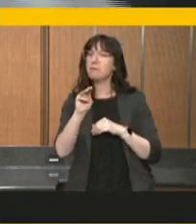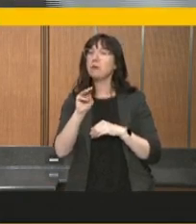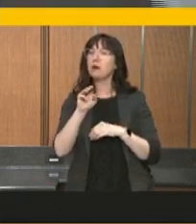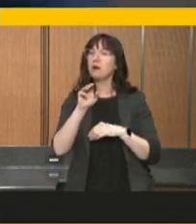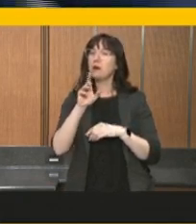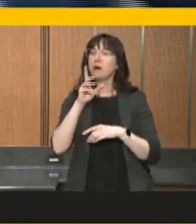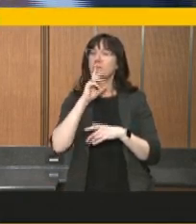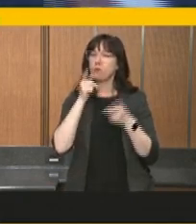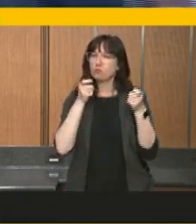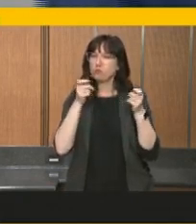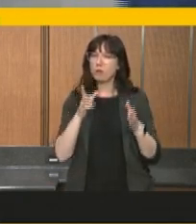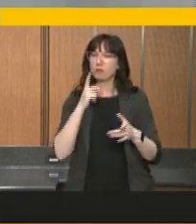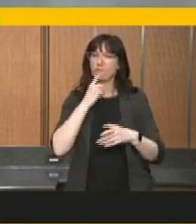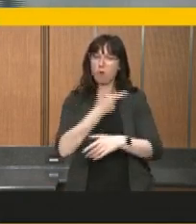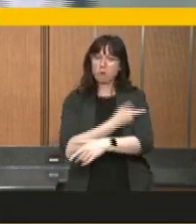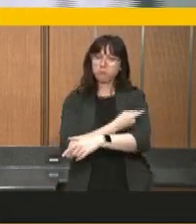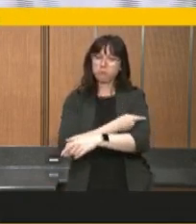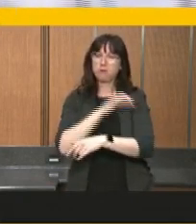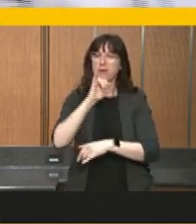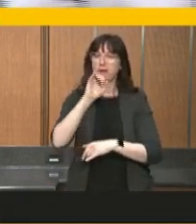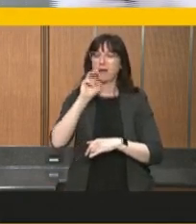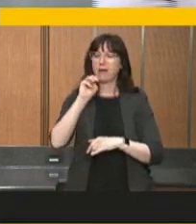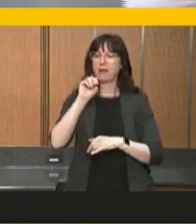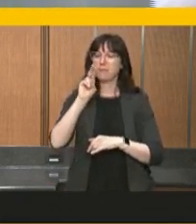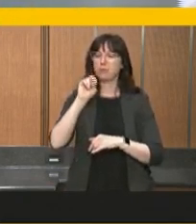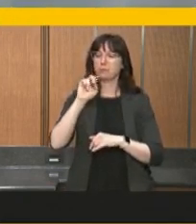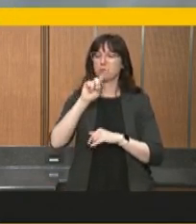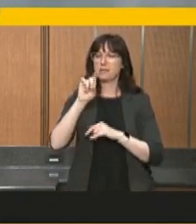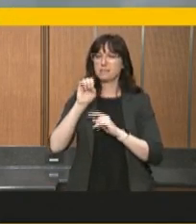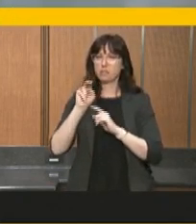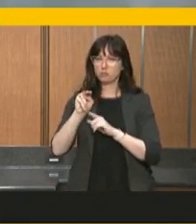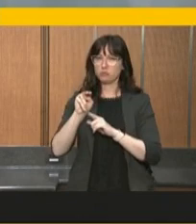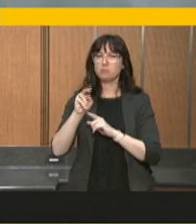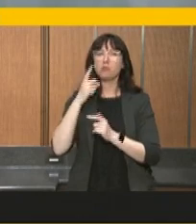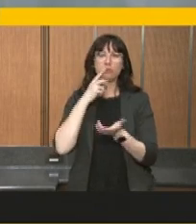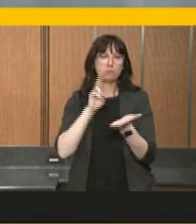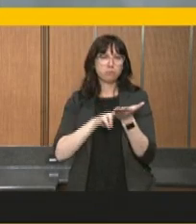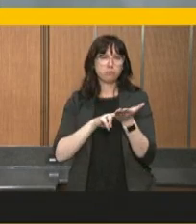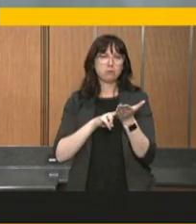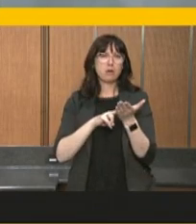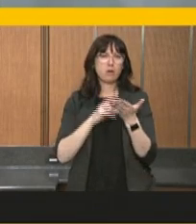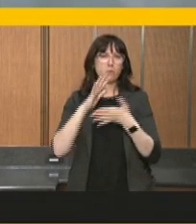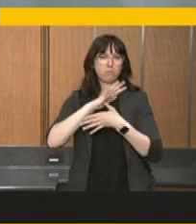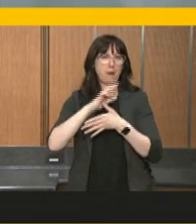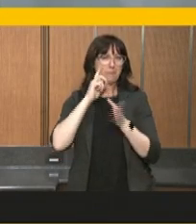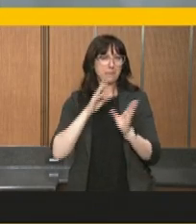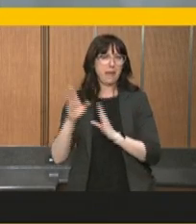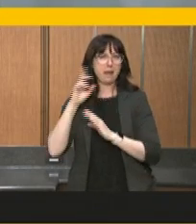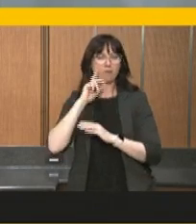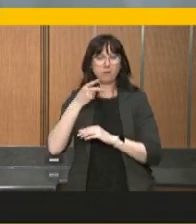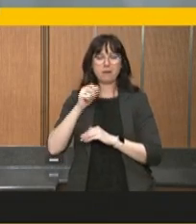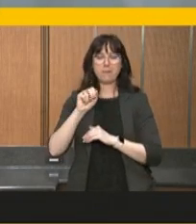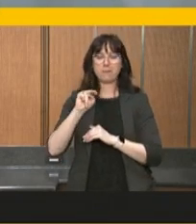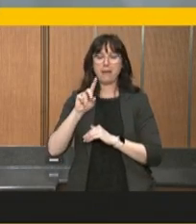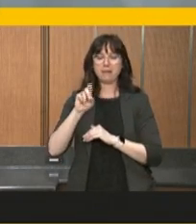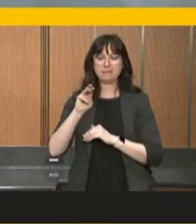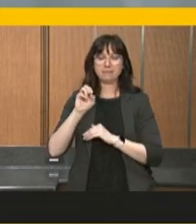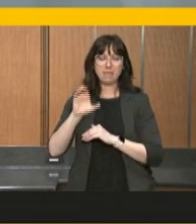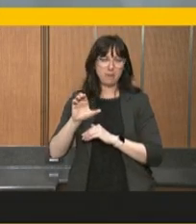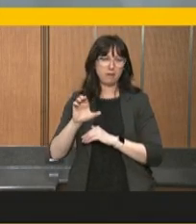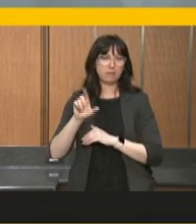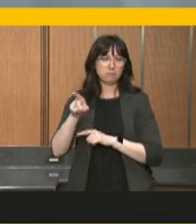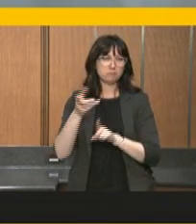immunization, you had signed off on a master plan, preparedness plan for pandemics. You recall it well.